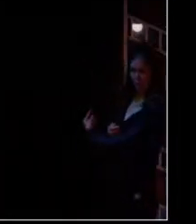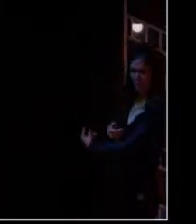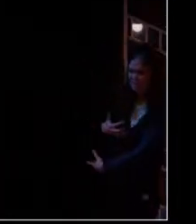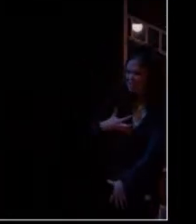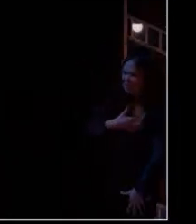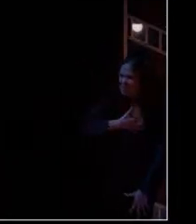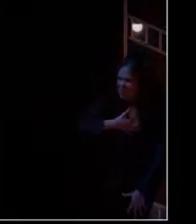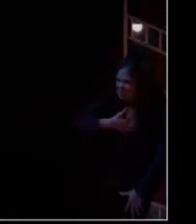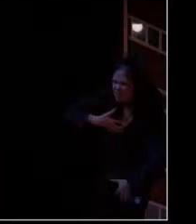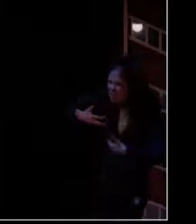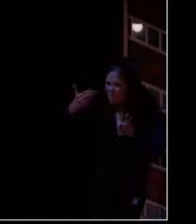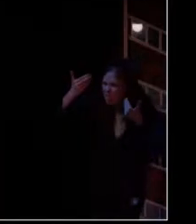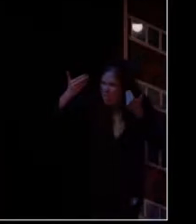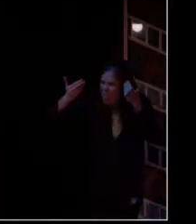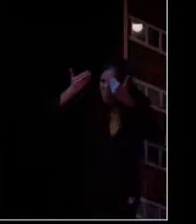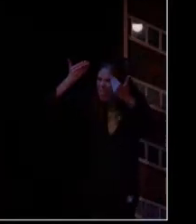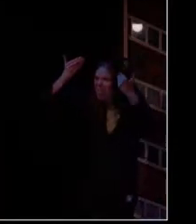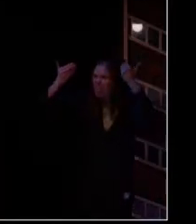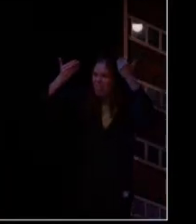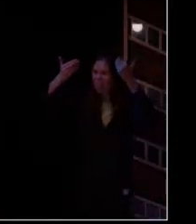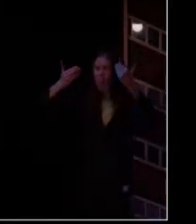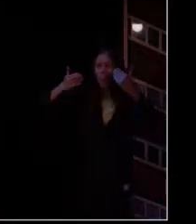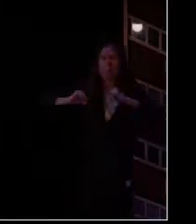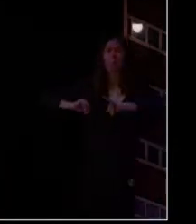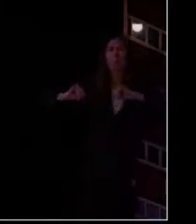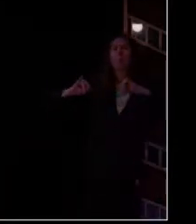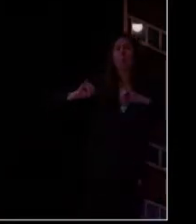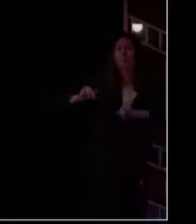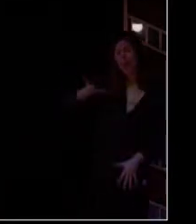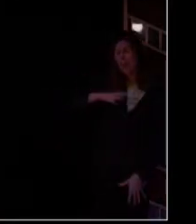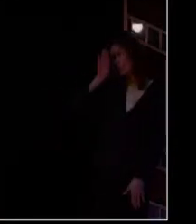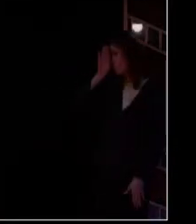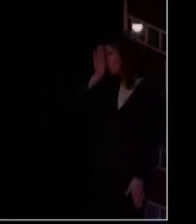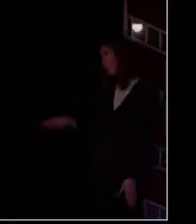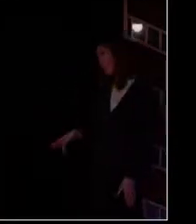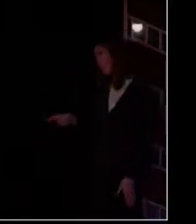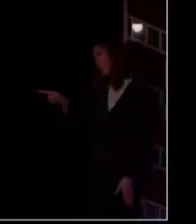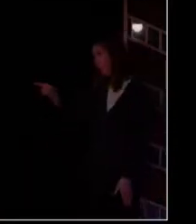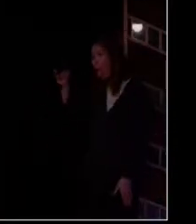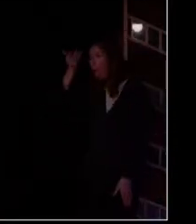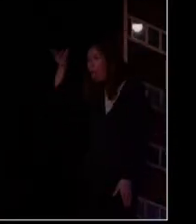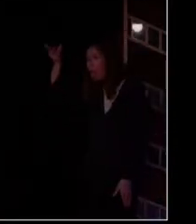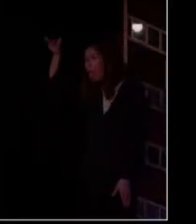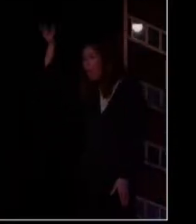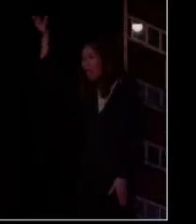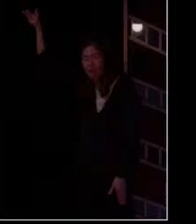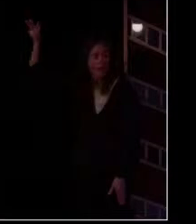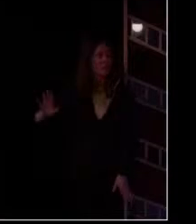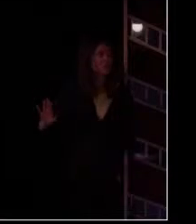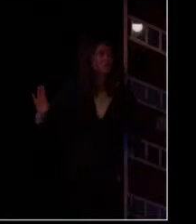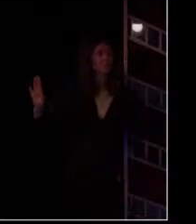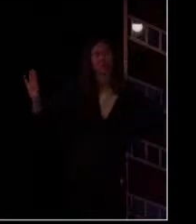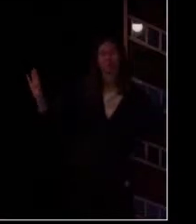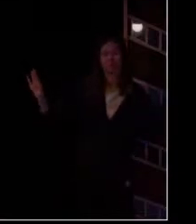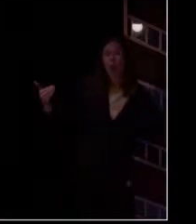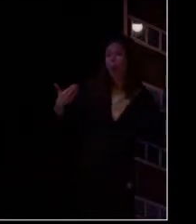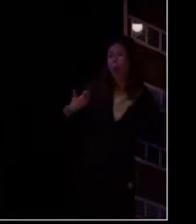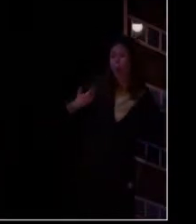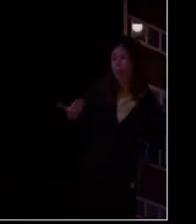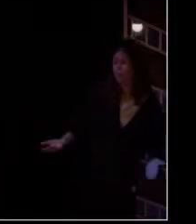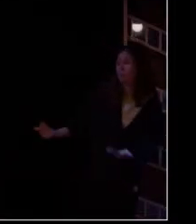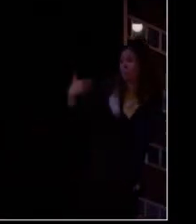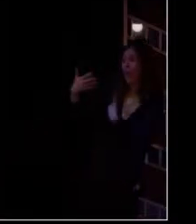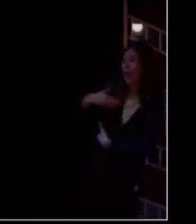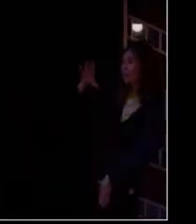by me. This task becomes a woman best. But no, if I resort to flattery, let